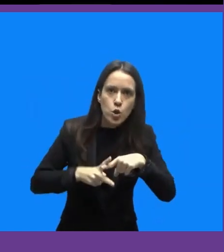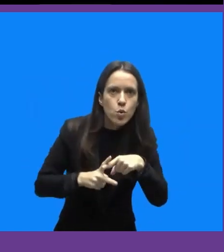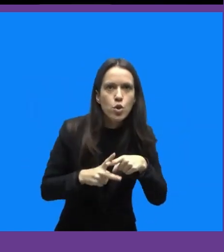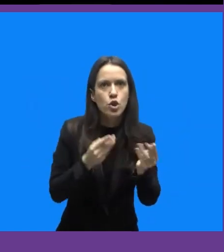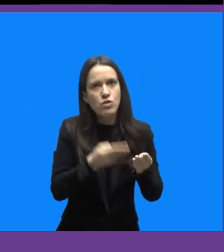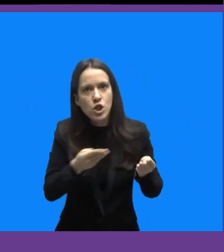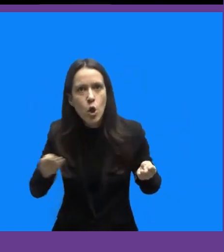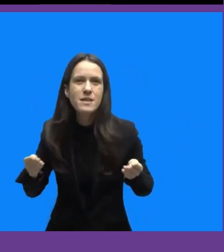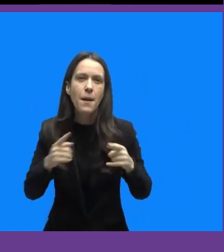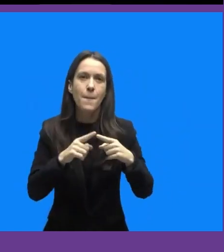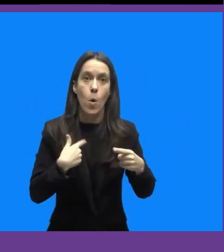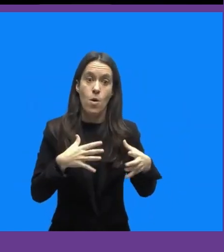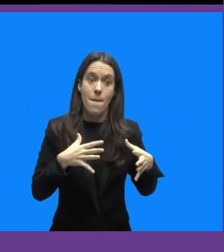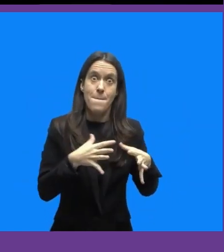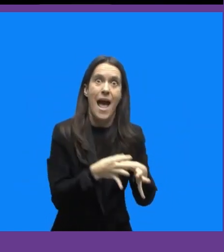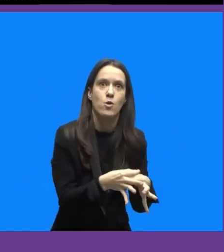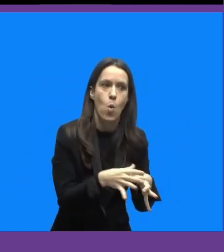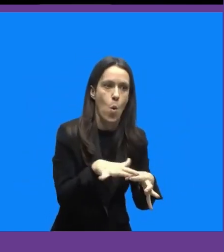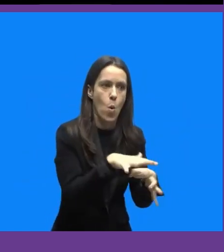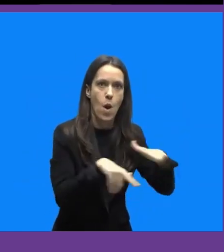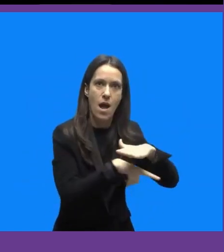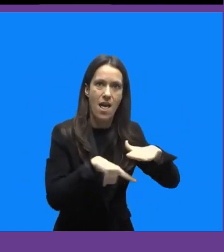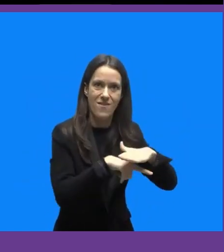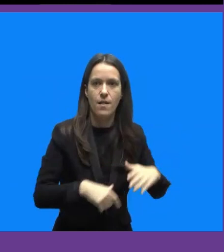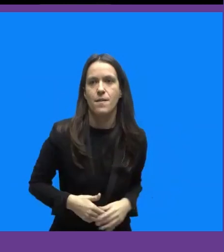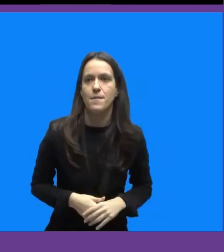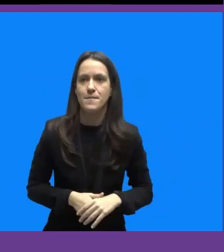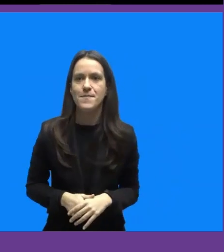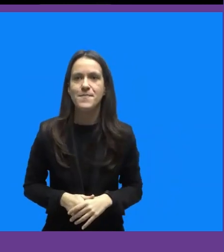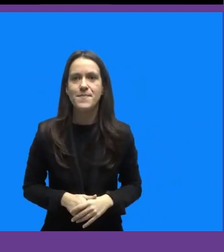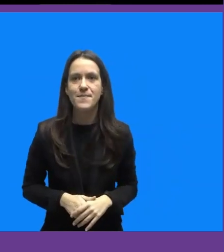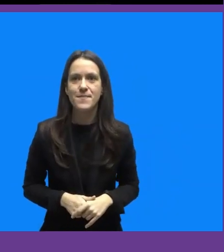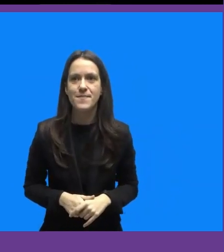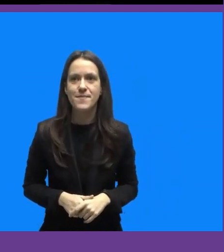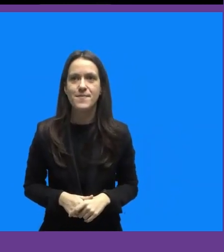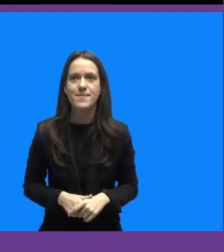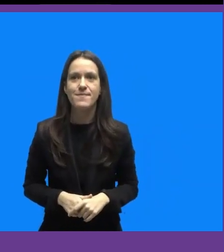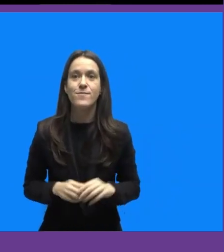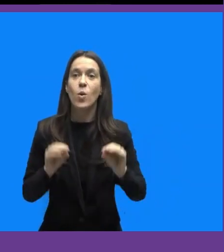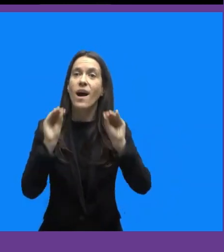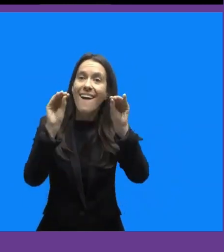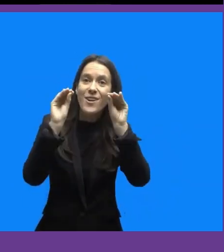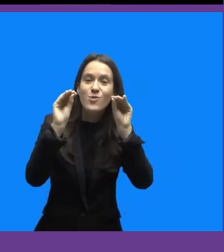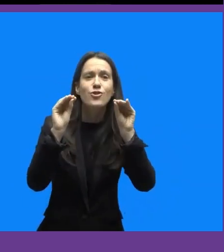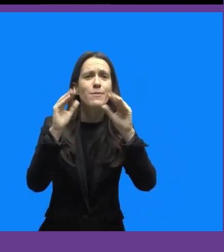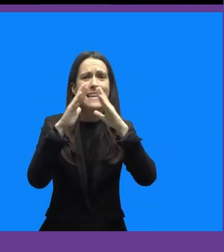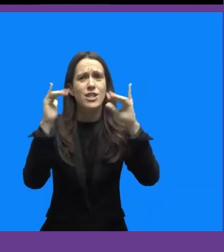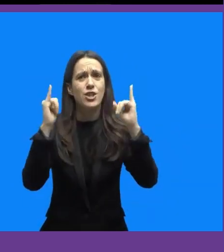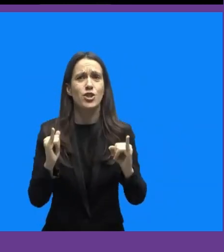level. So we talk about the 4 pillars within education at an institutional level. Got to get the